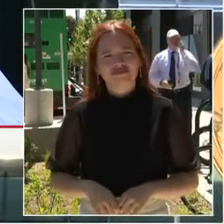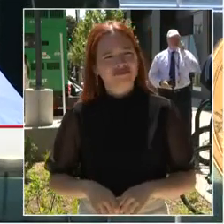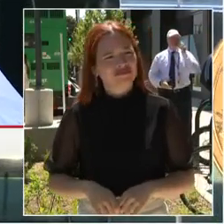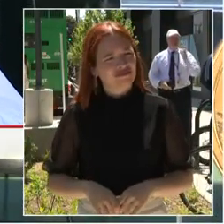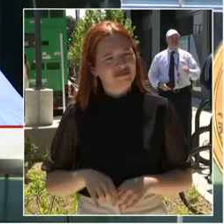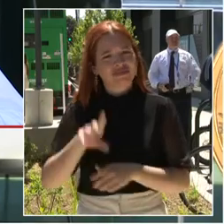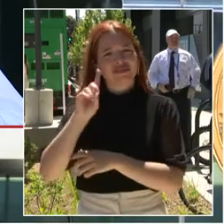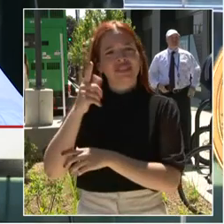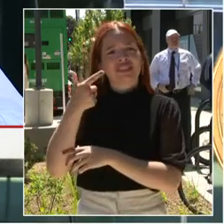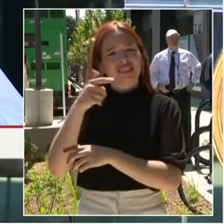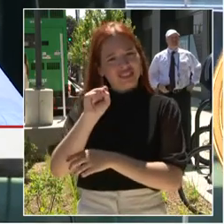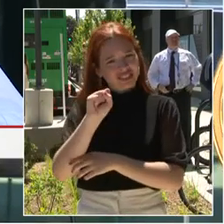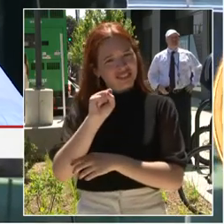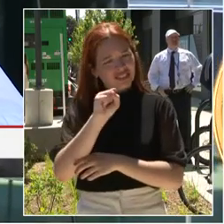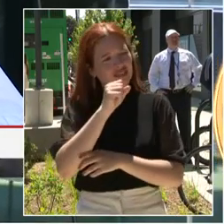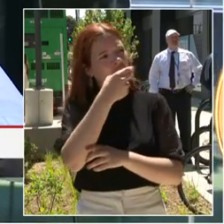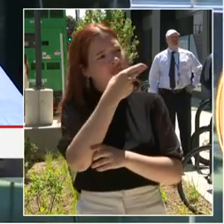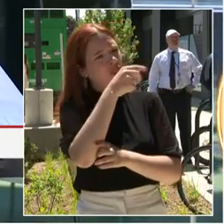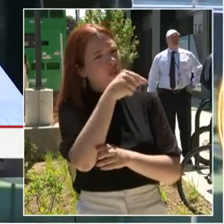lining